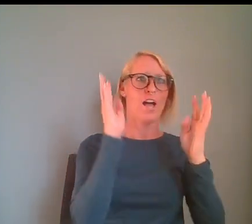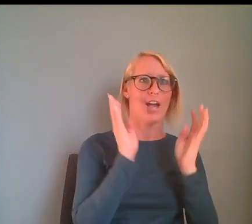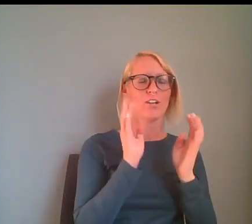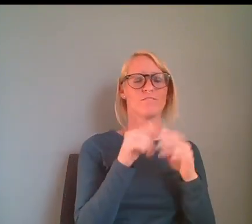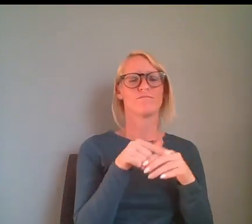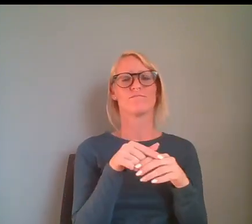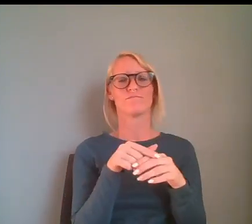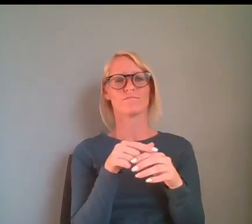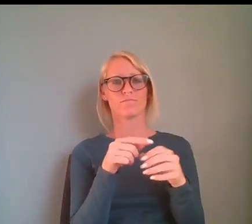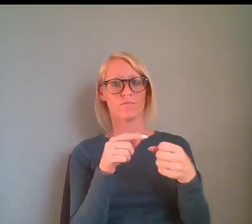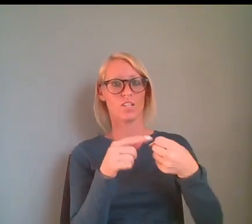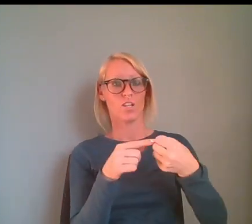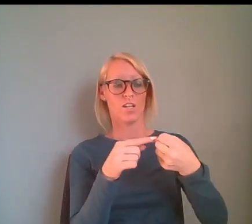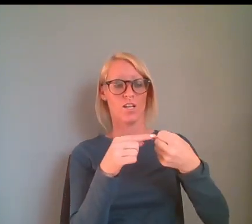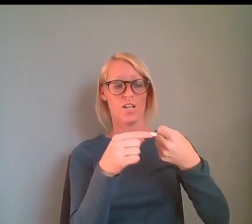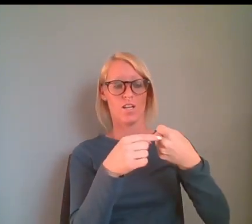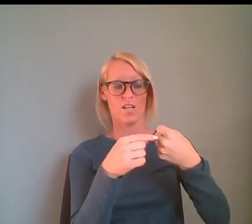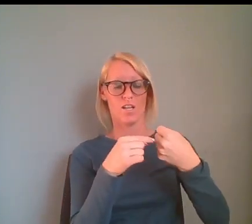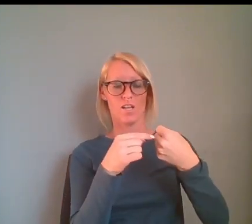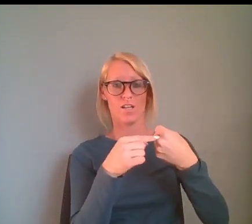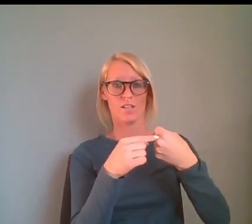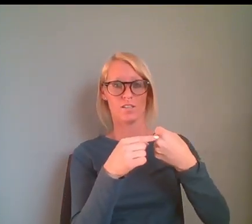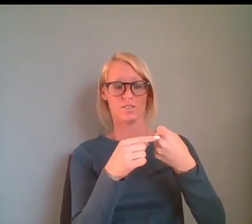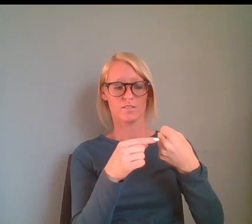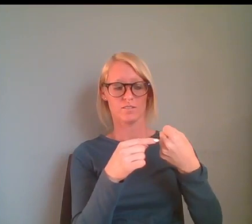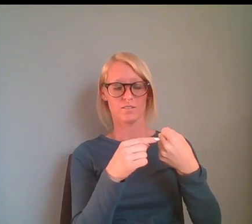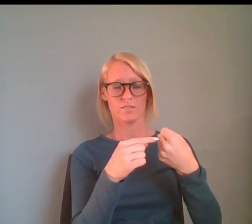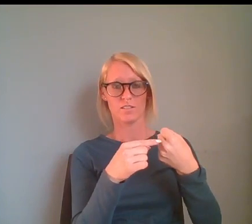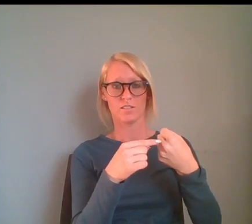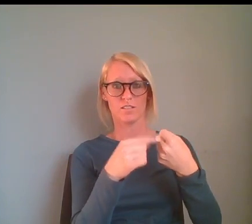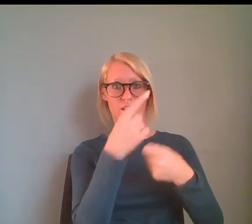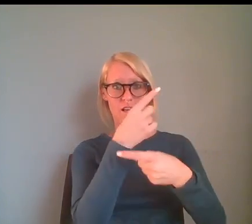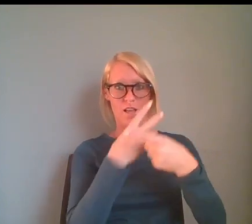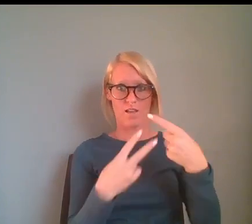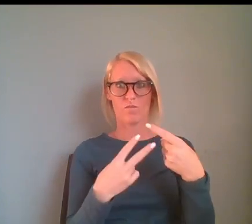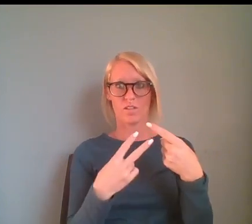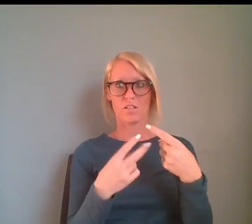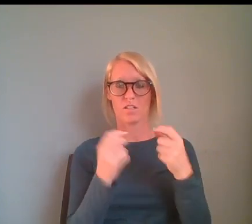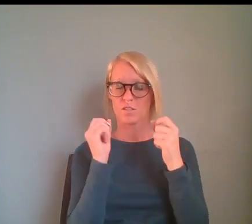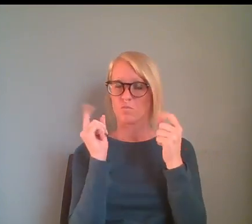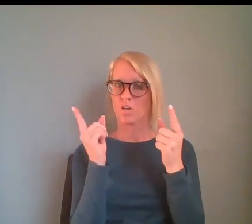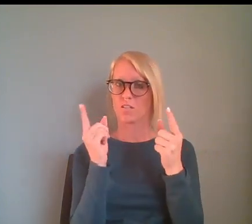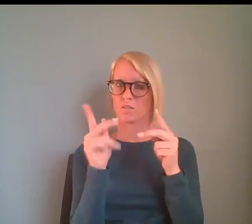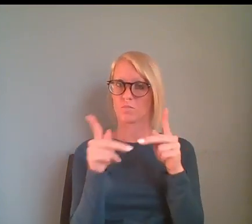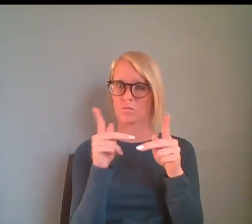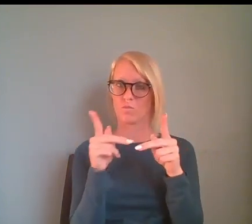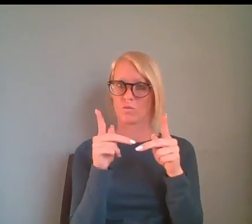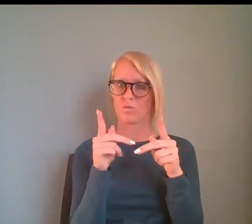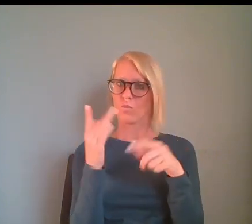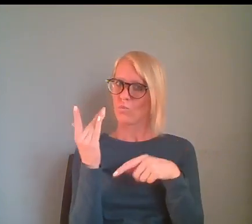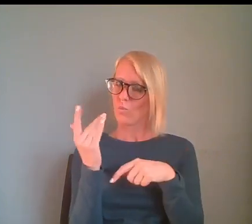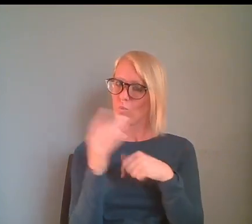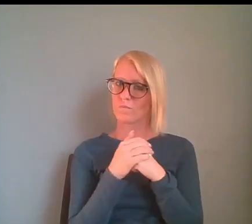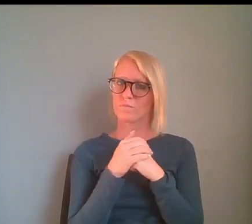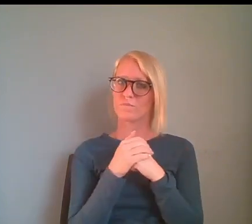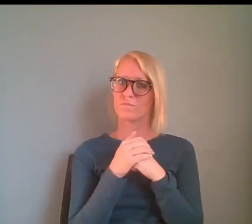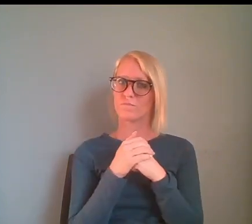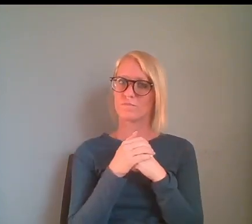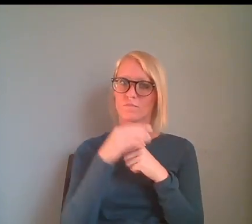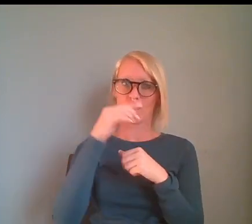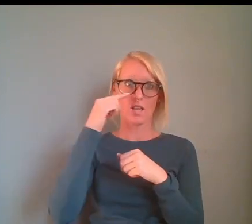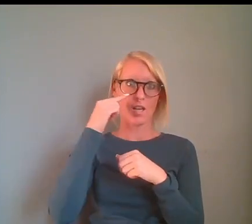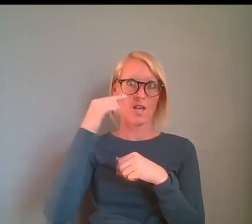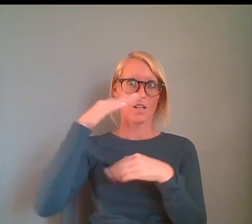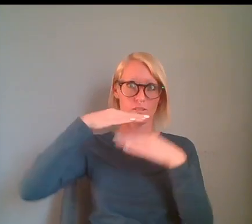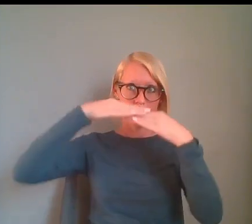But it is, your eyes really, truly are halfway, which is surprising to a lot of people. Because from your eyes up